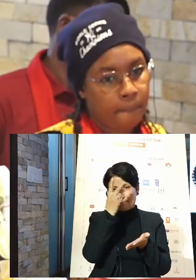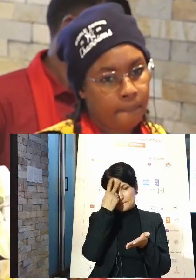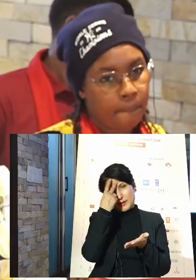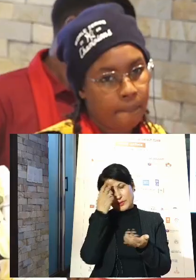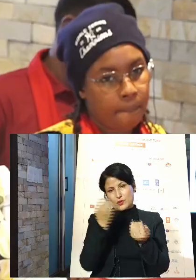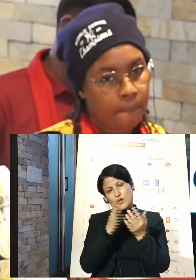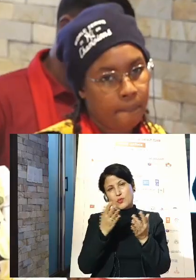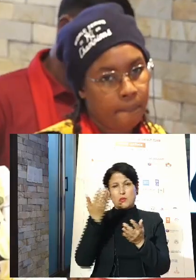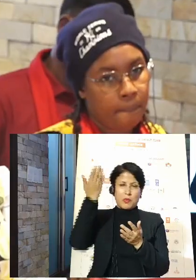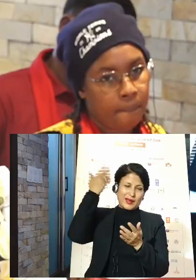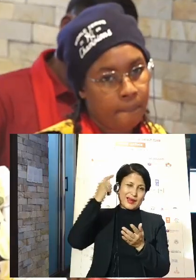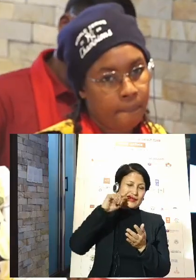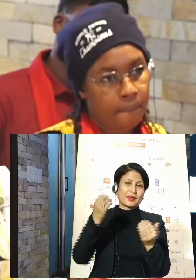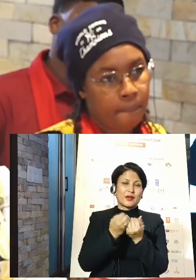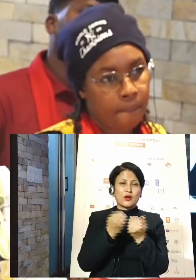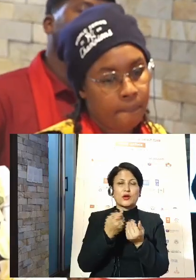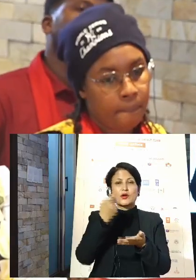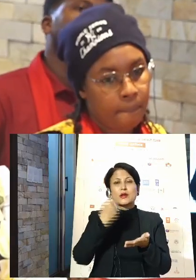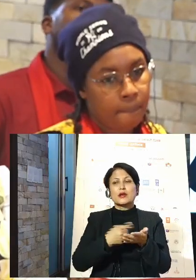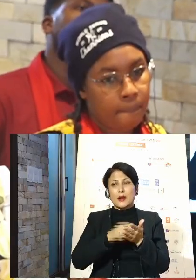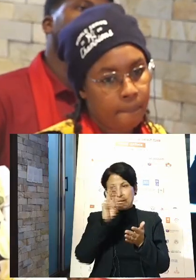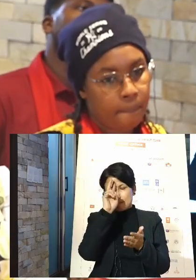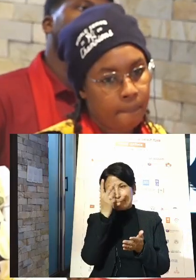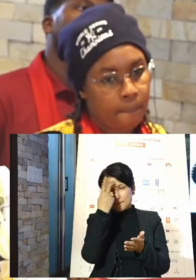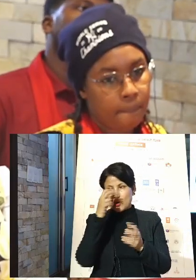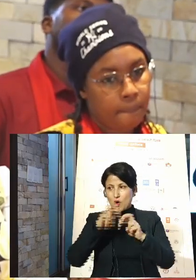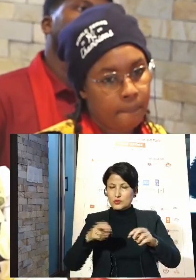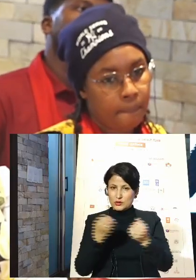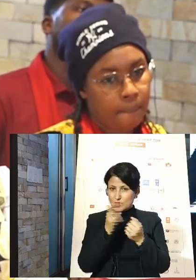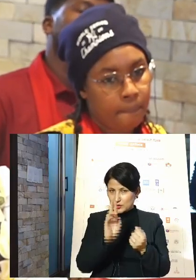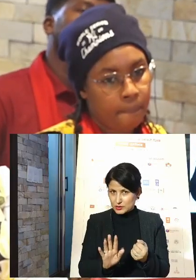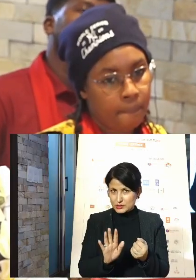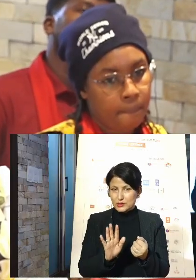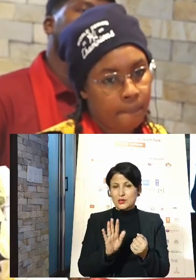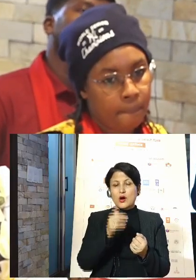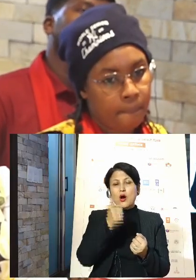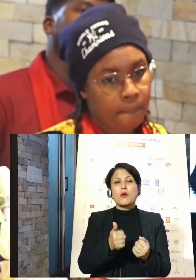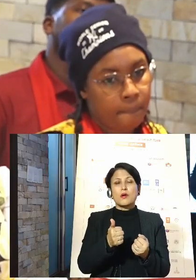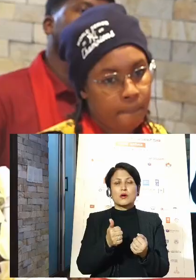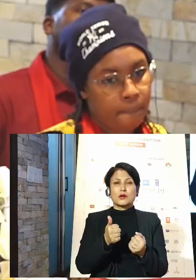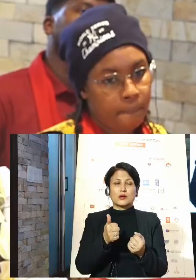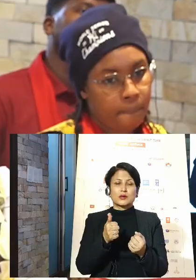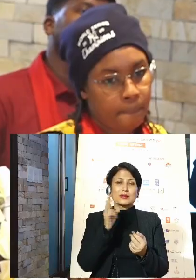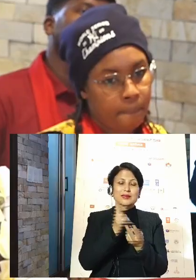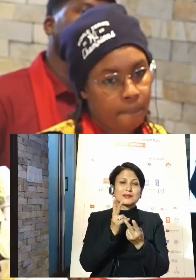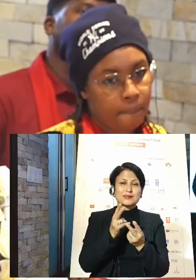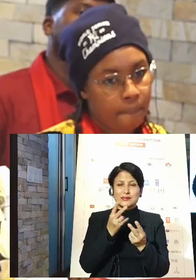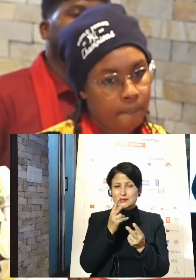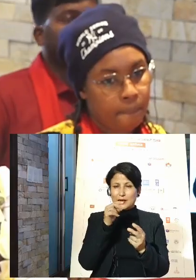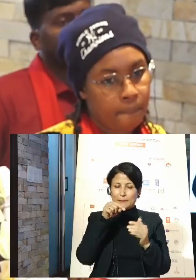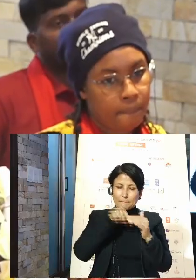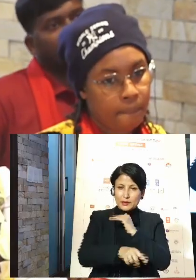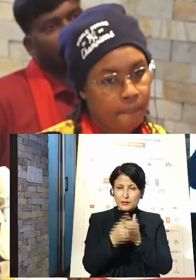when these participants of your actions are going back, what are the challenges that they have faced? If you can give with